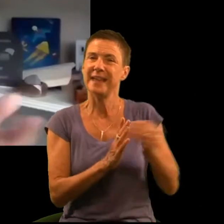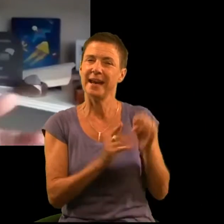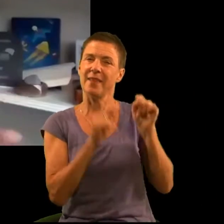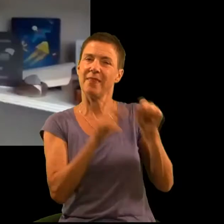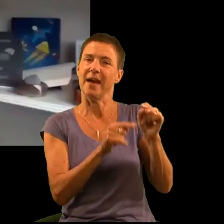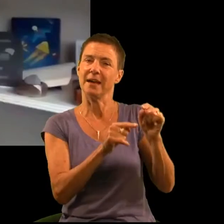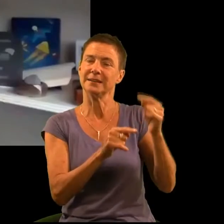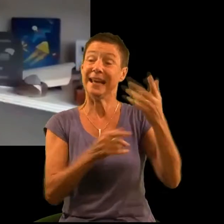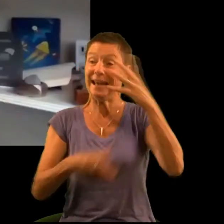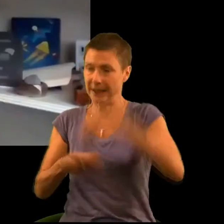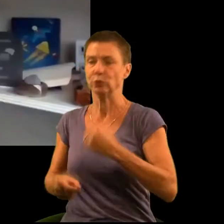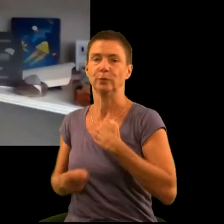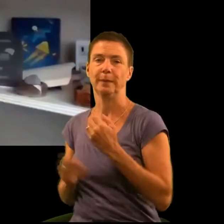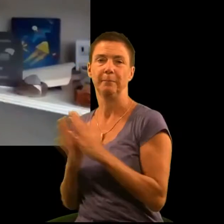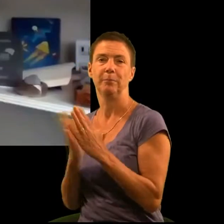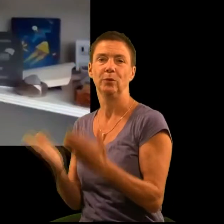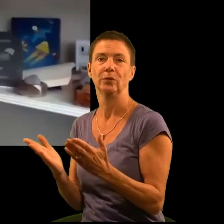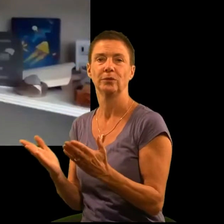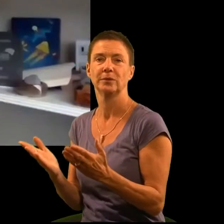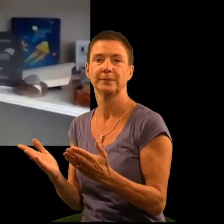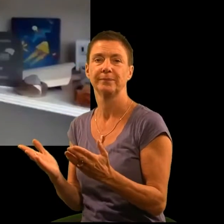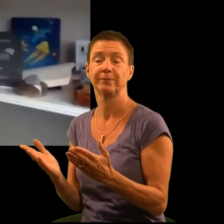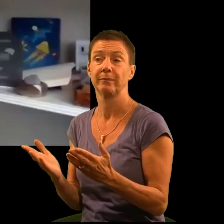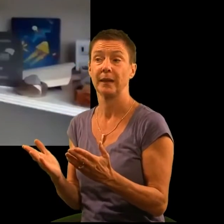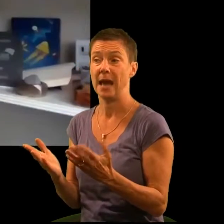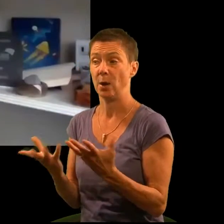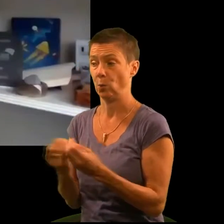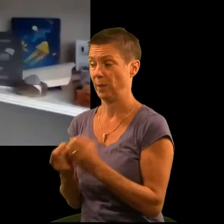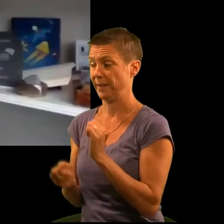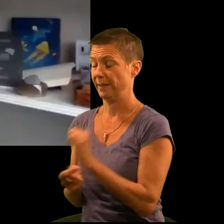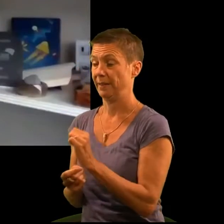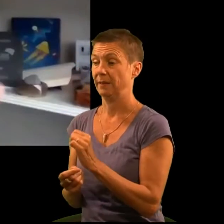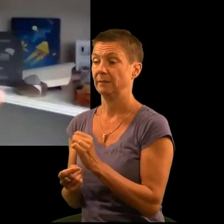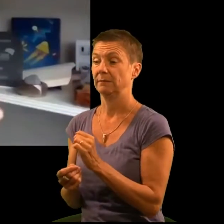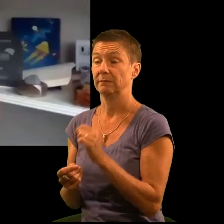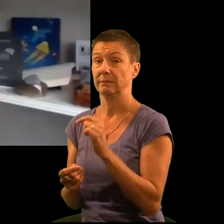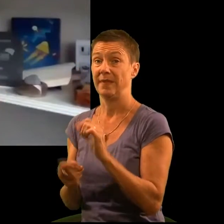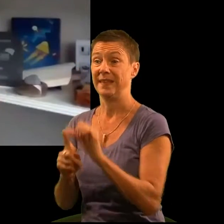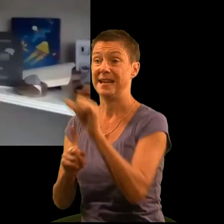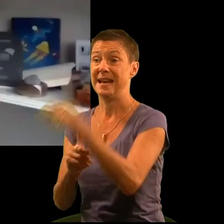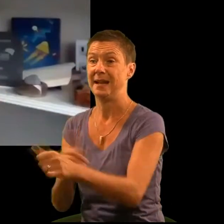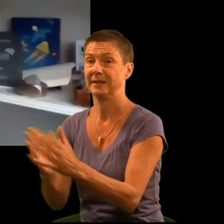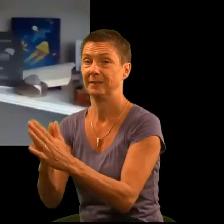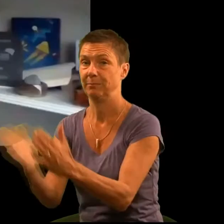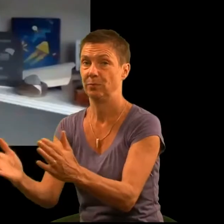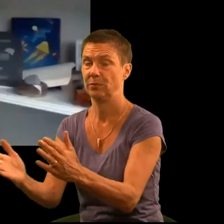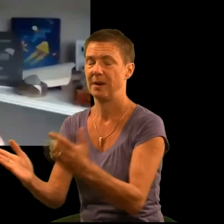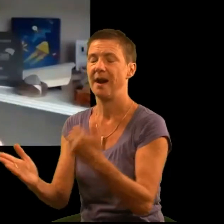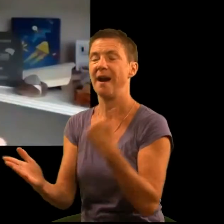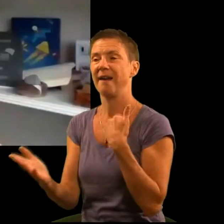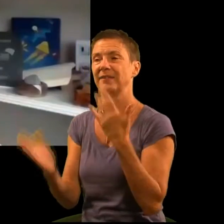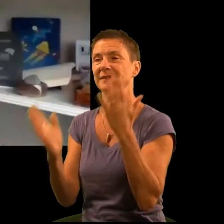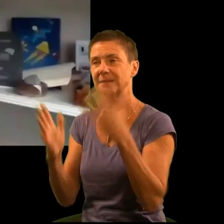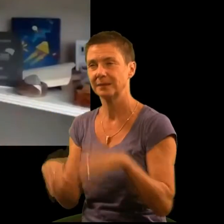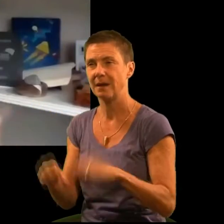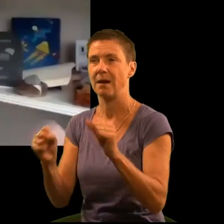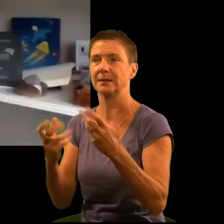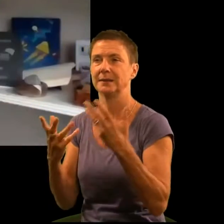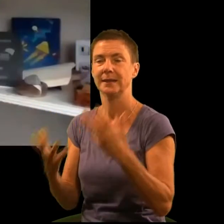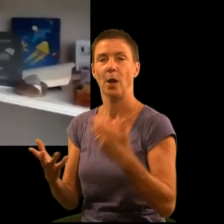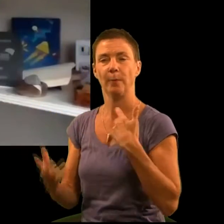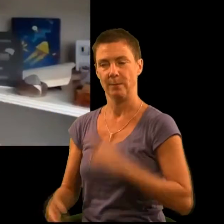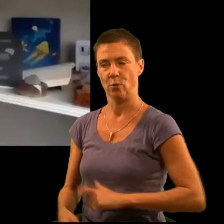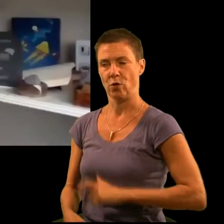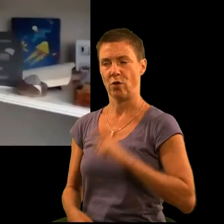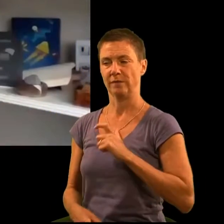into all my books. And I think finally with A Secret of Birds and Bone, my next book, I have finally stepped into that. And